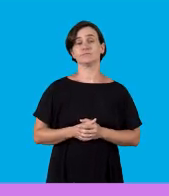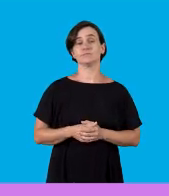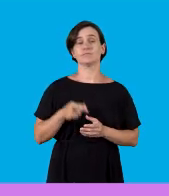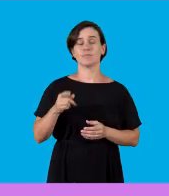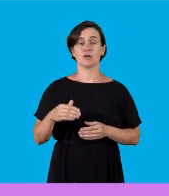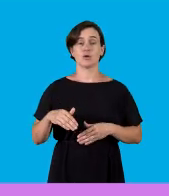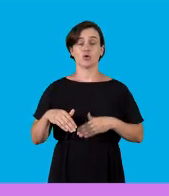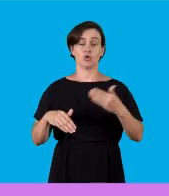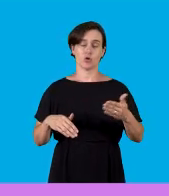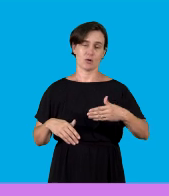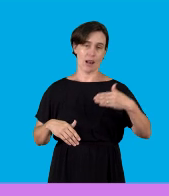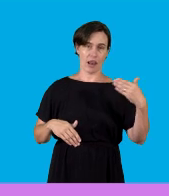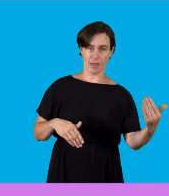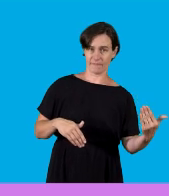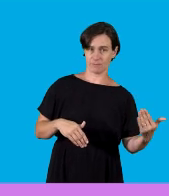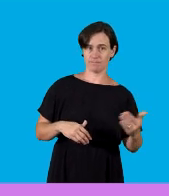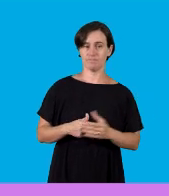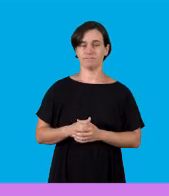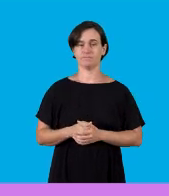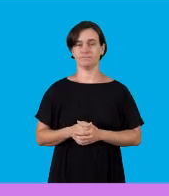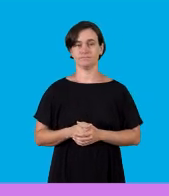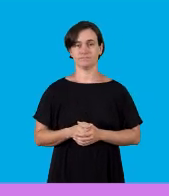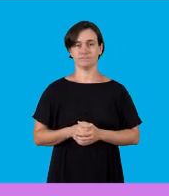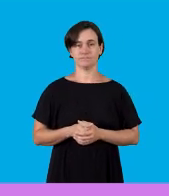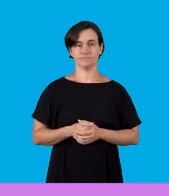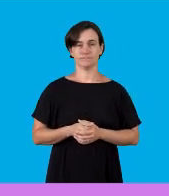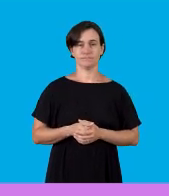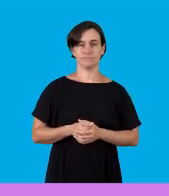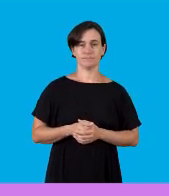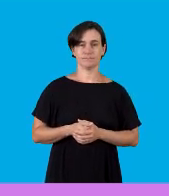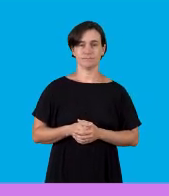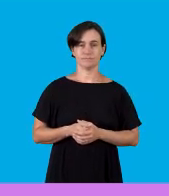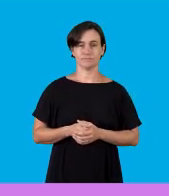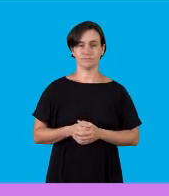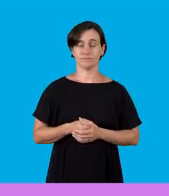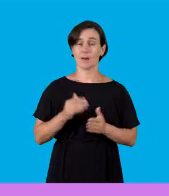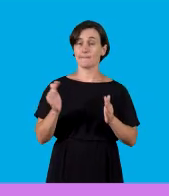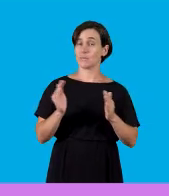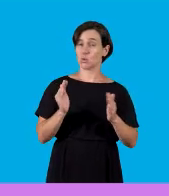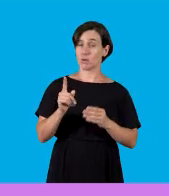turn left. She turns left